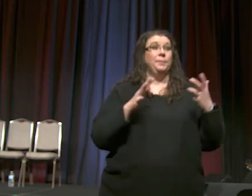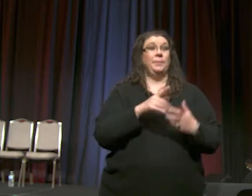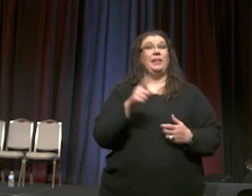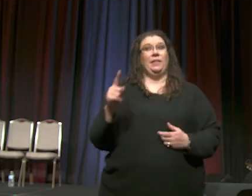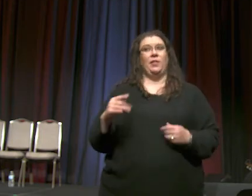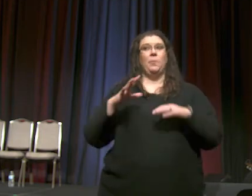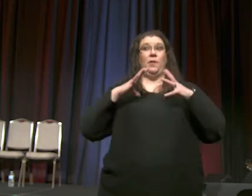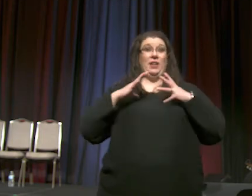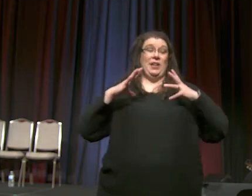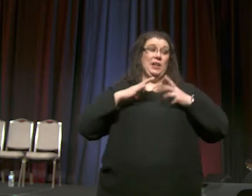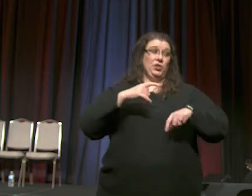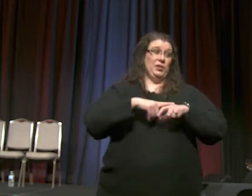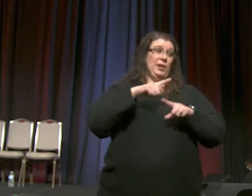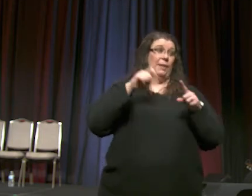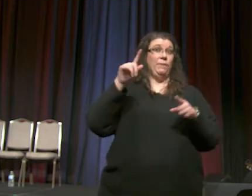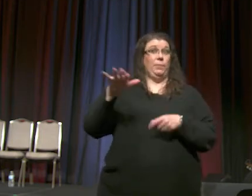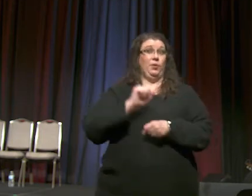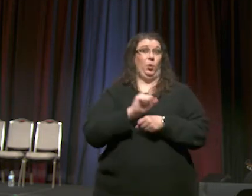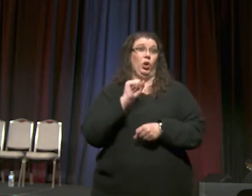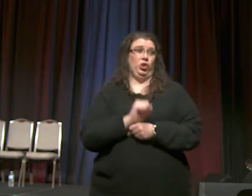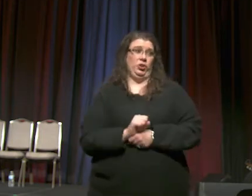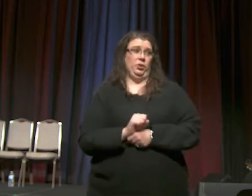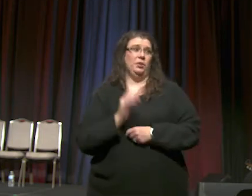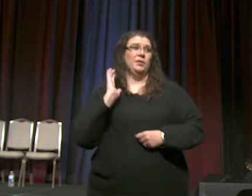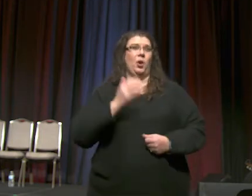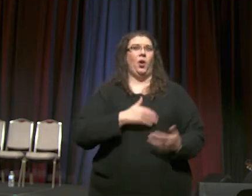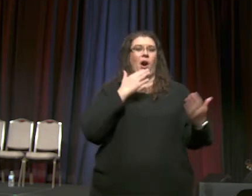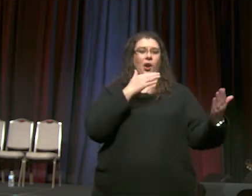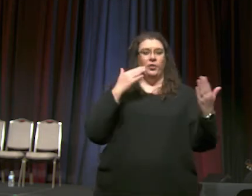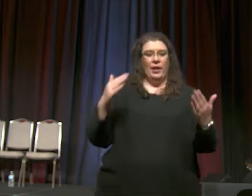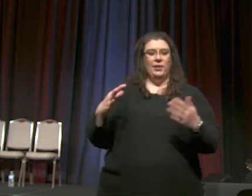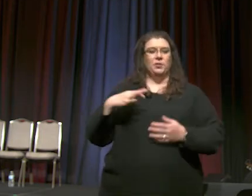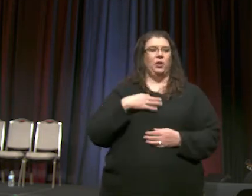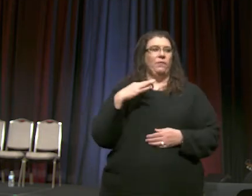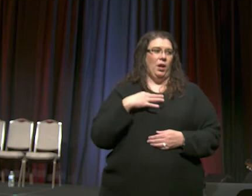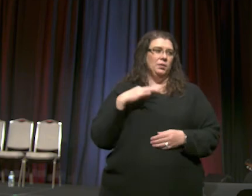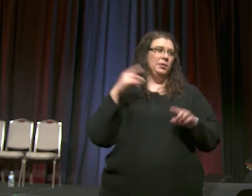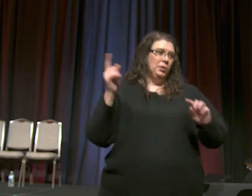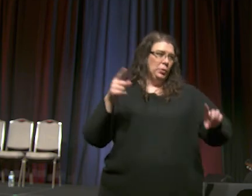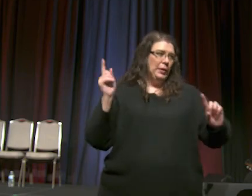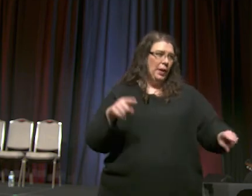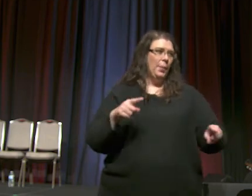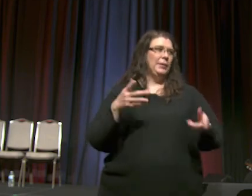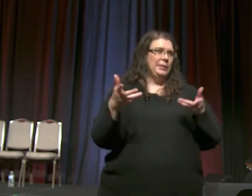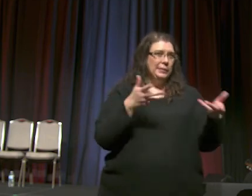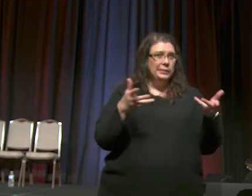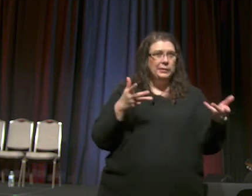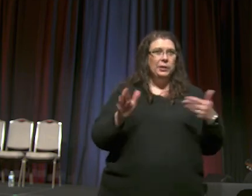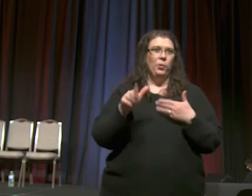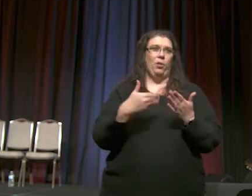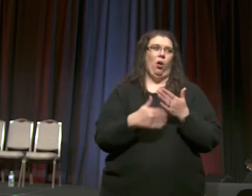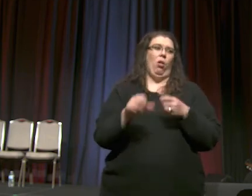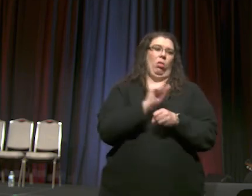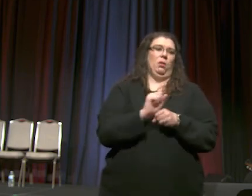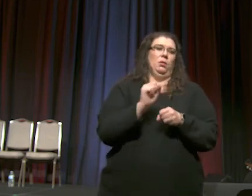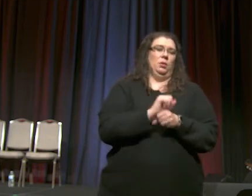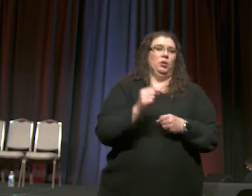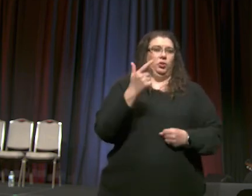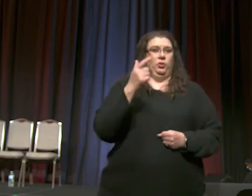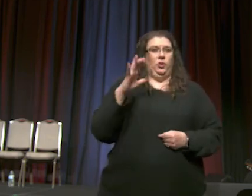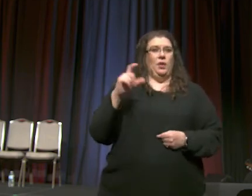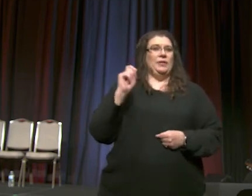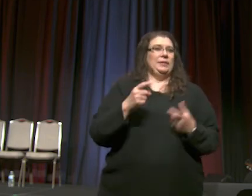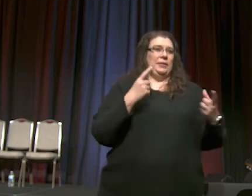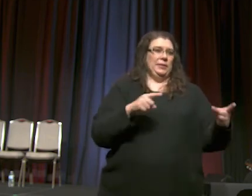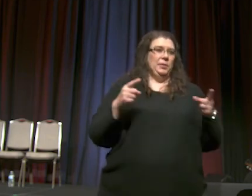on vacation time from work. And so our thanks to the volunteers who will be coming to deal with all of the work of General Conference that needs to